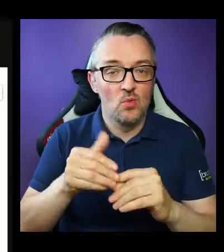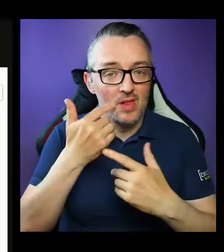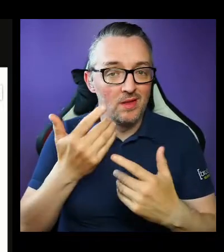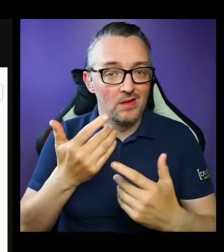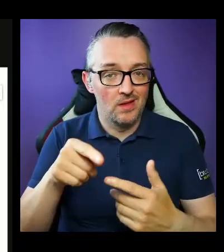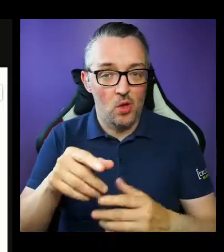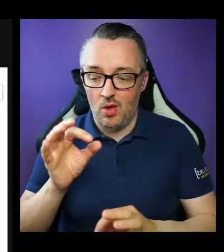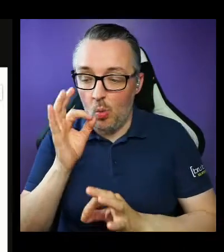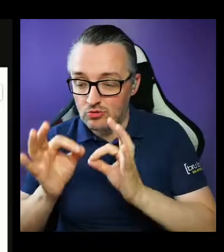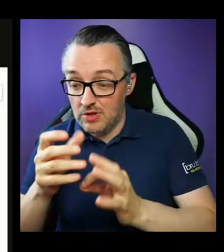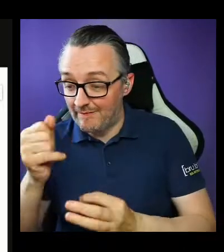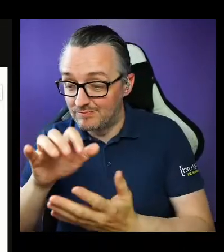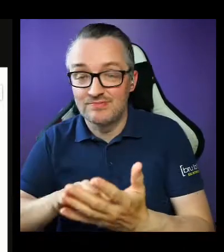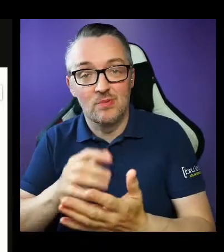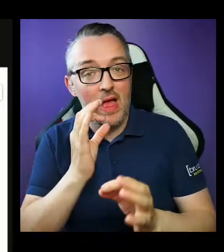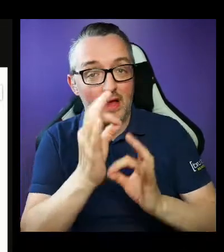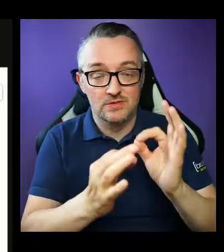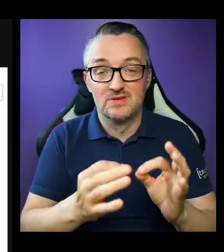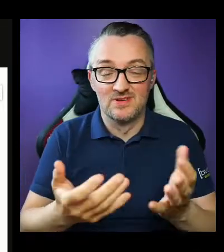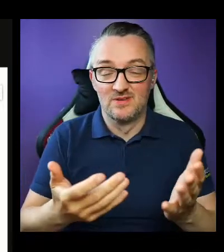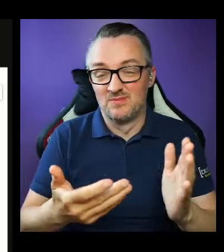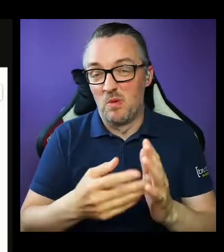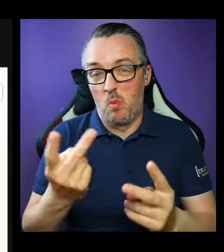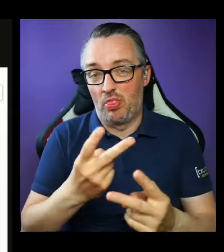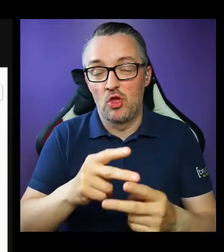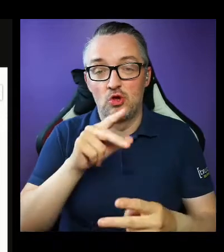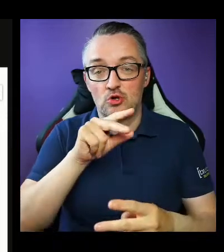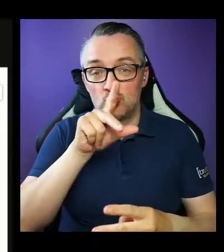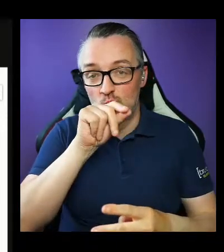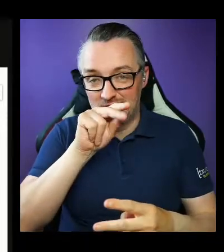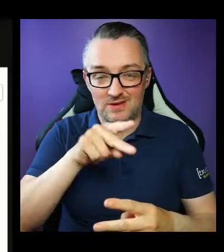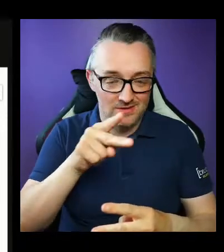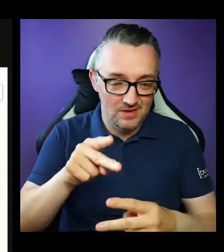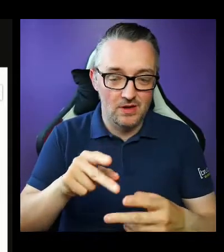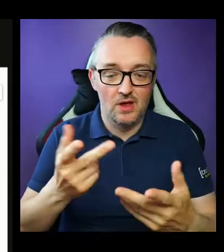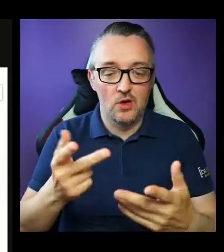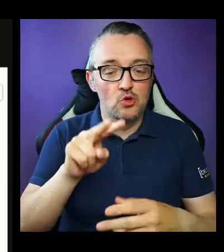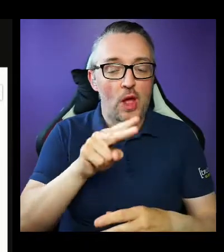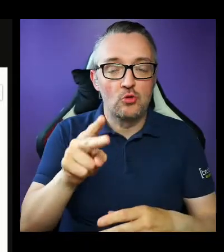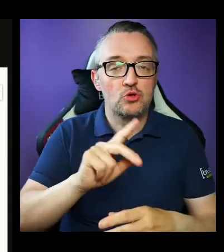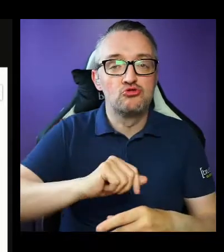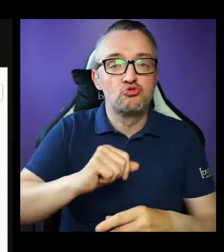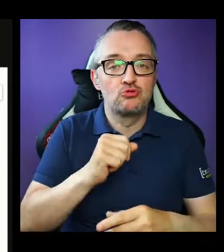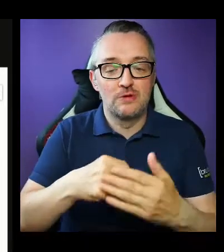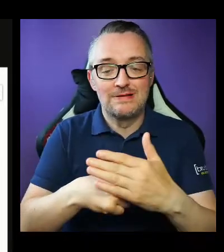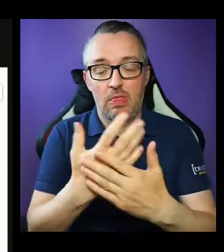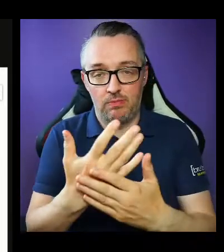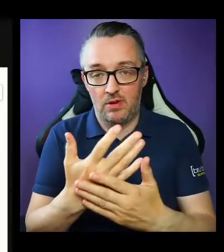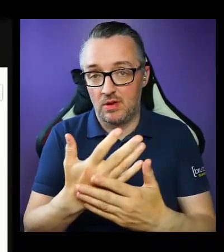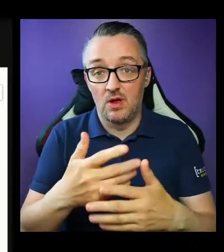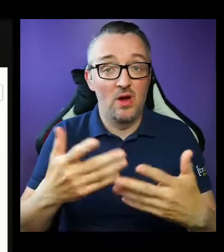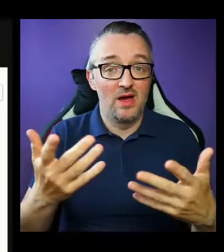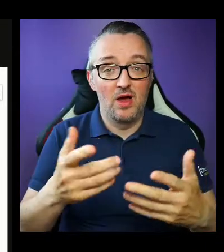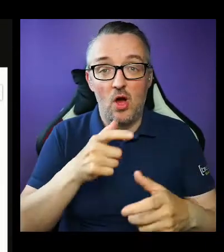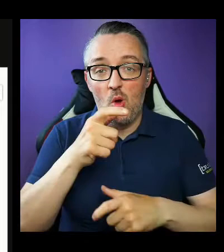those. And you can tweet us at Scottish Devs, and you can use hashtag Scottish Developers with your question, or just any comments